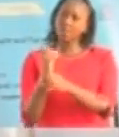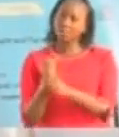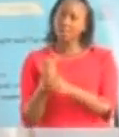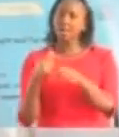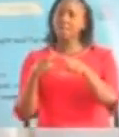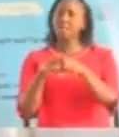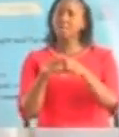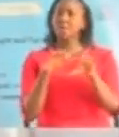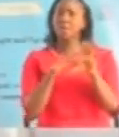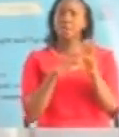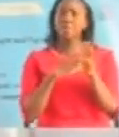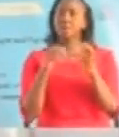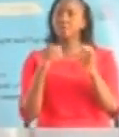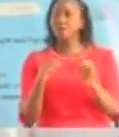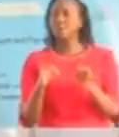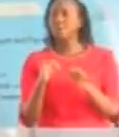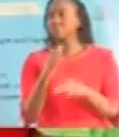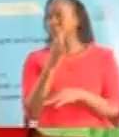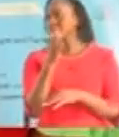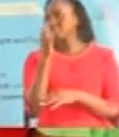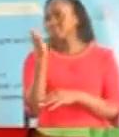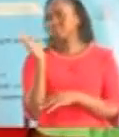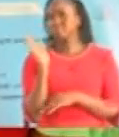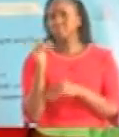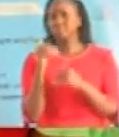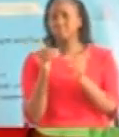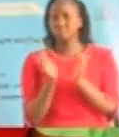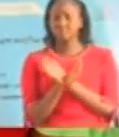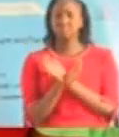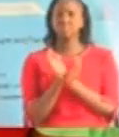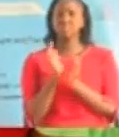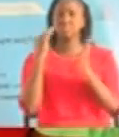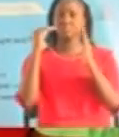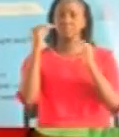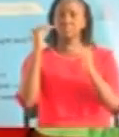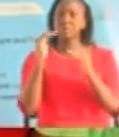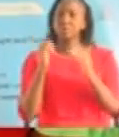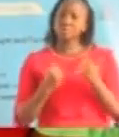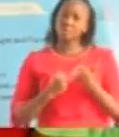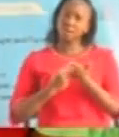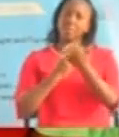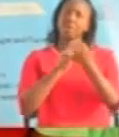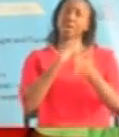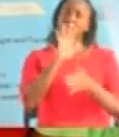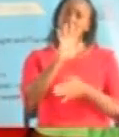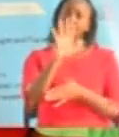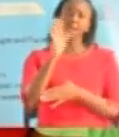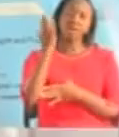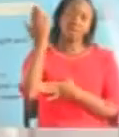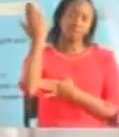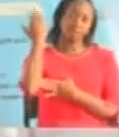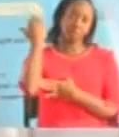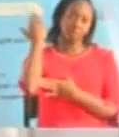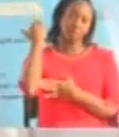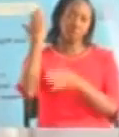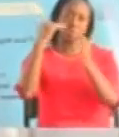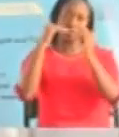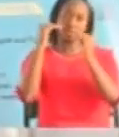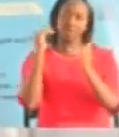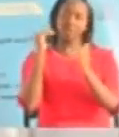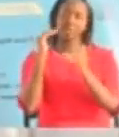of the convocation to come back to the university and support their alma mater, their nurturing mother.